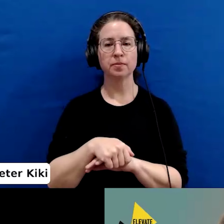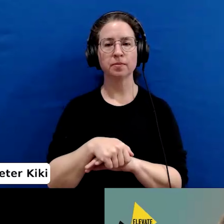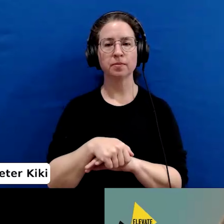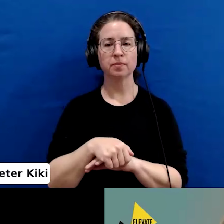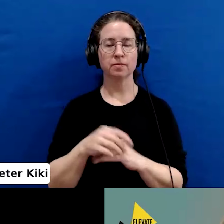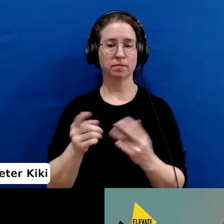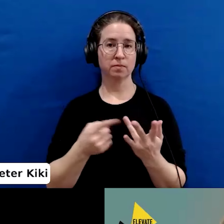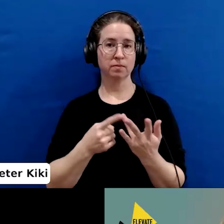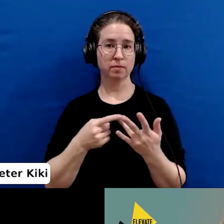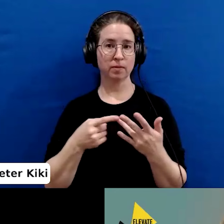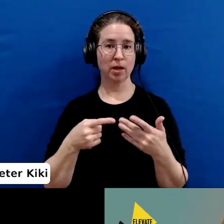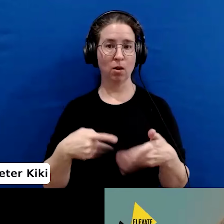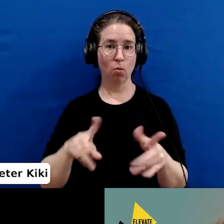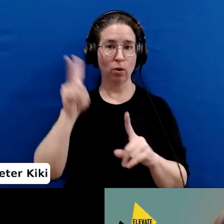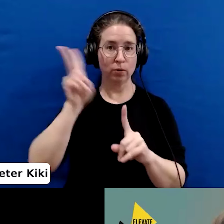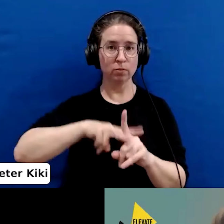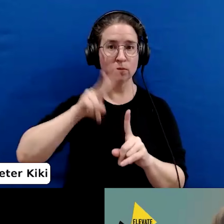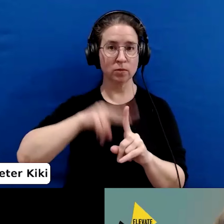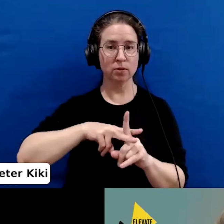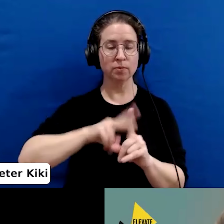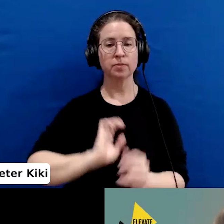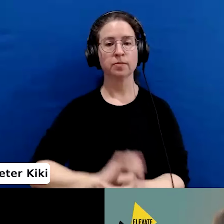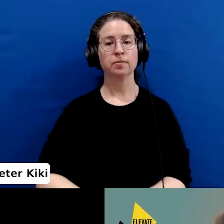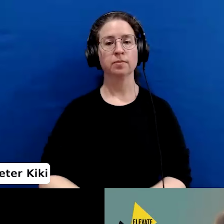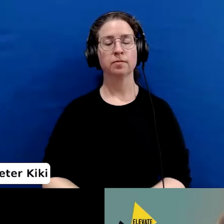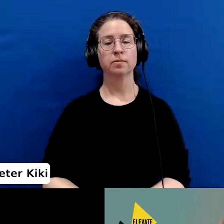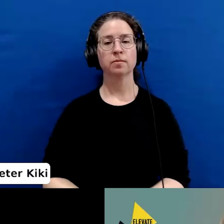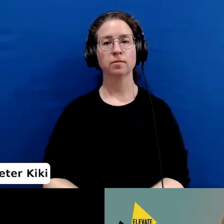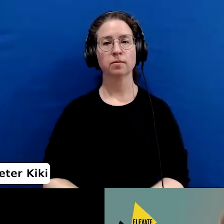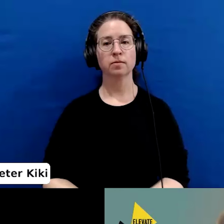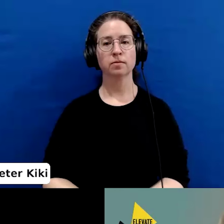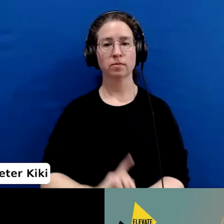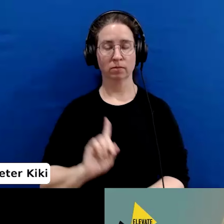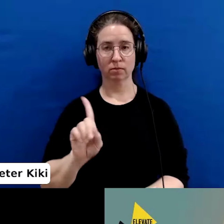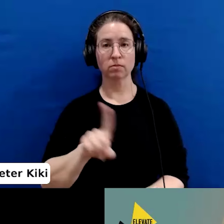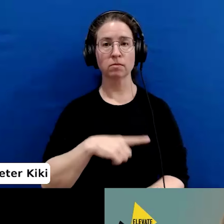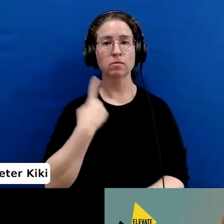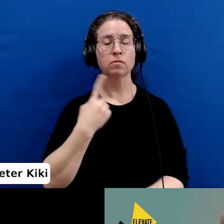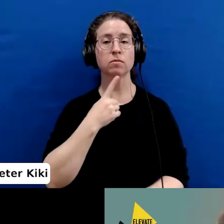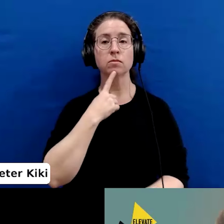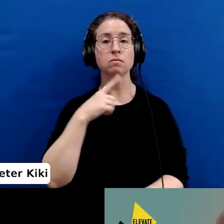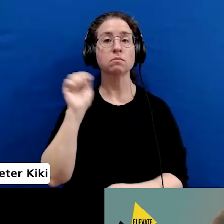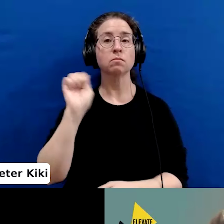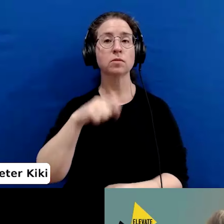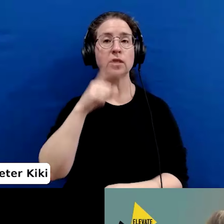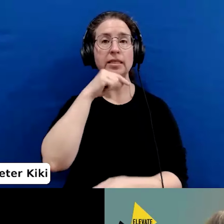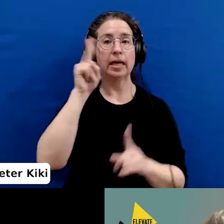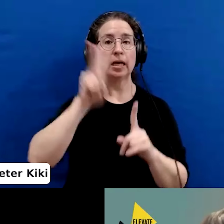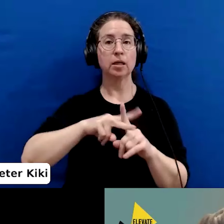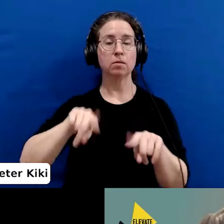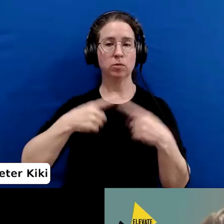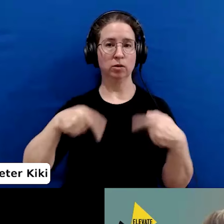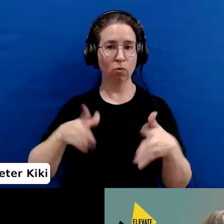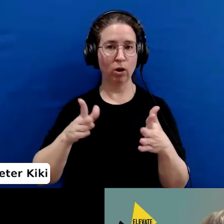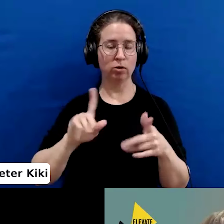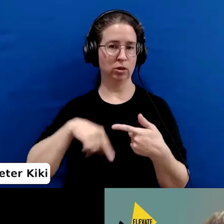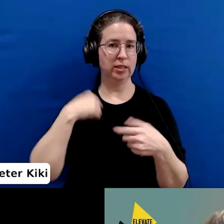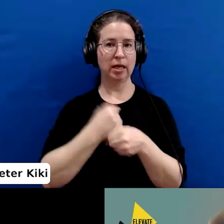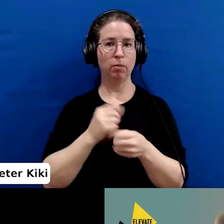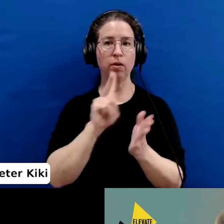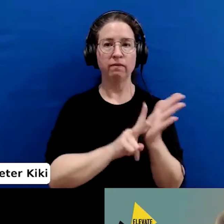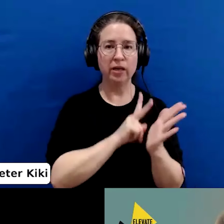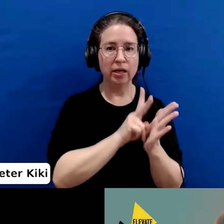alternative forms of application. We do allow for alternative forms of application. So if you wanted to submit a